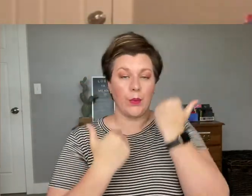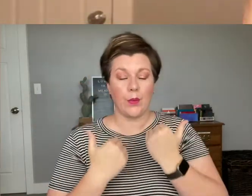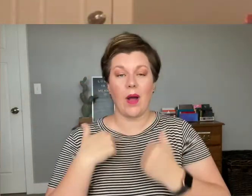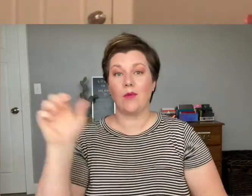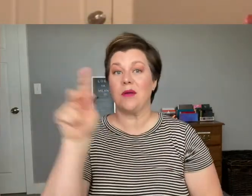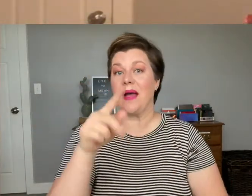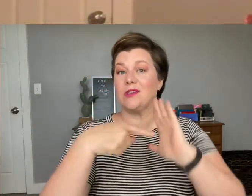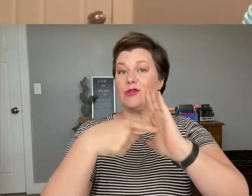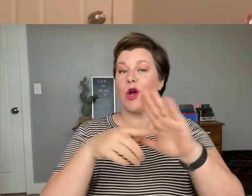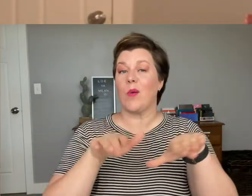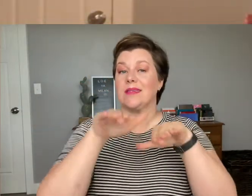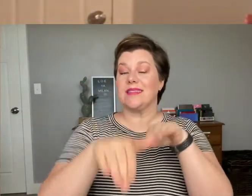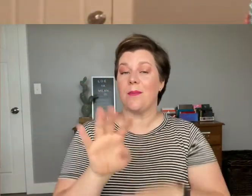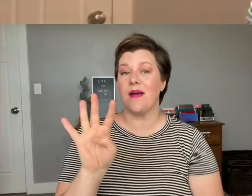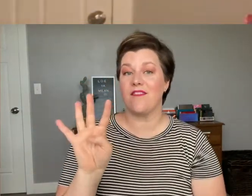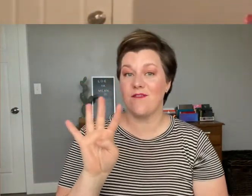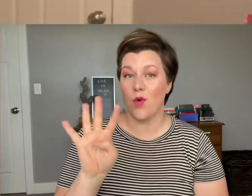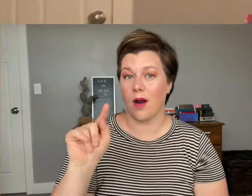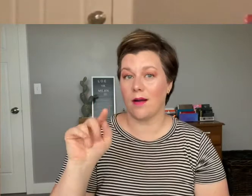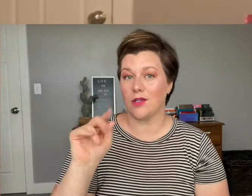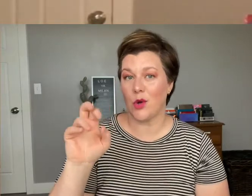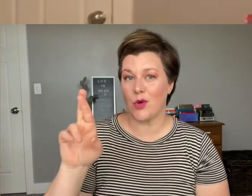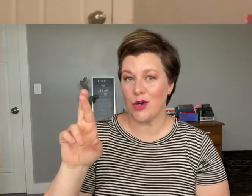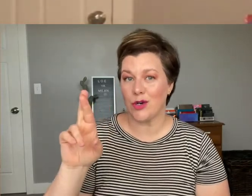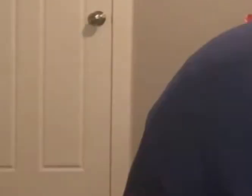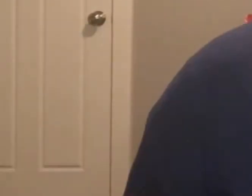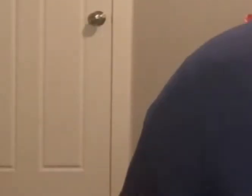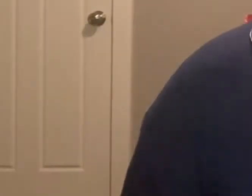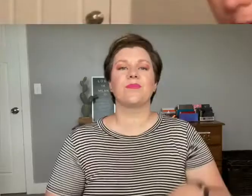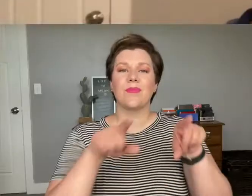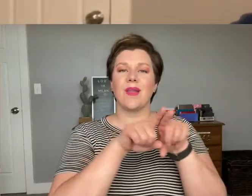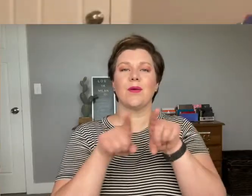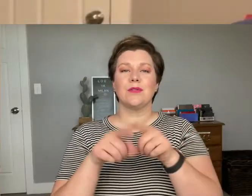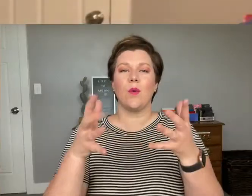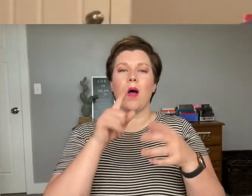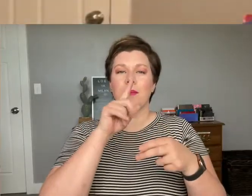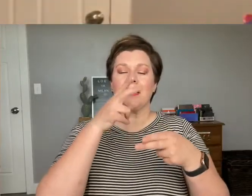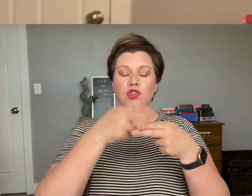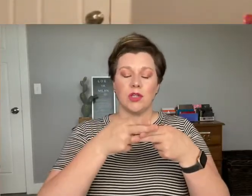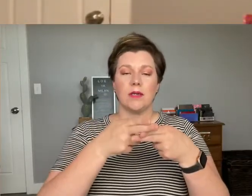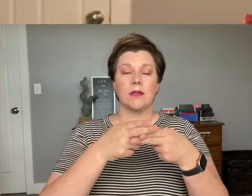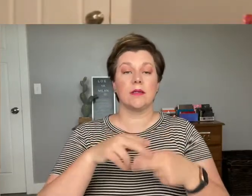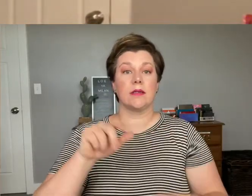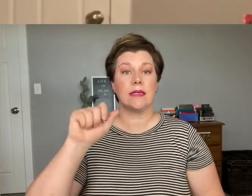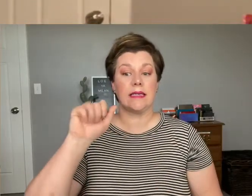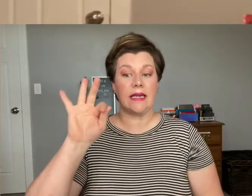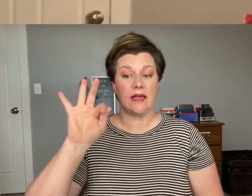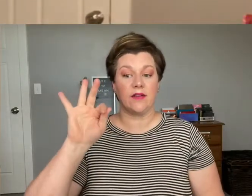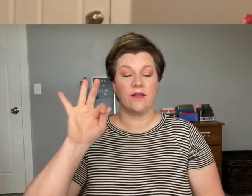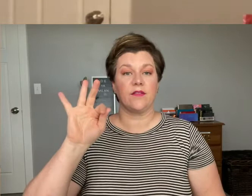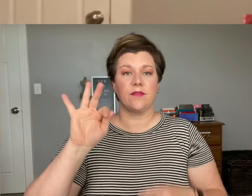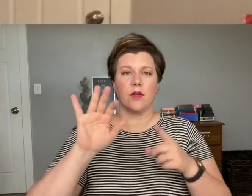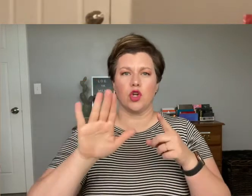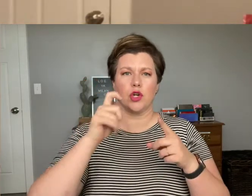rinse it off and I will be back to show you step 4, which is toning. And I did want to mention as well, if there is ever